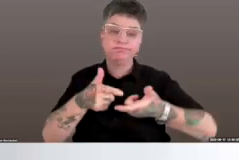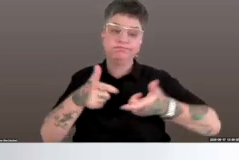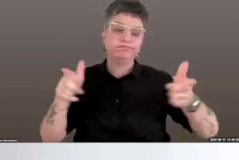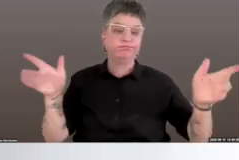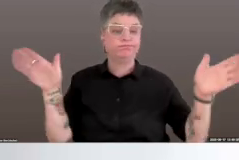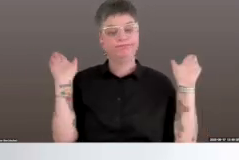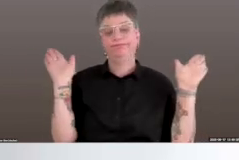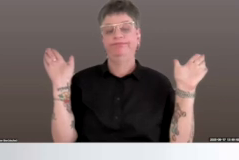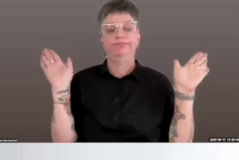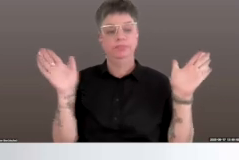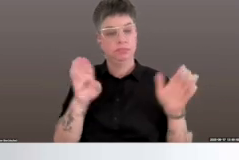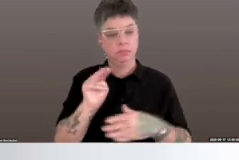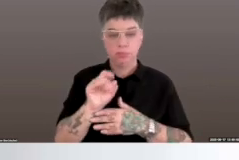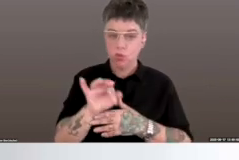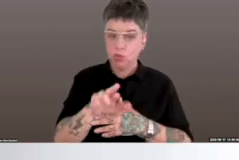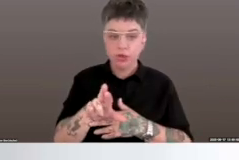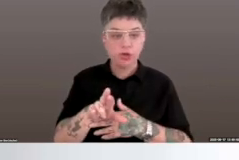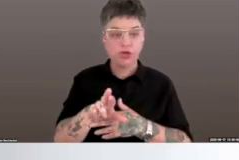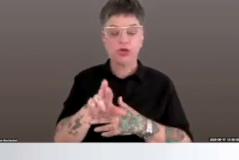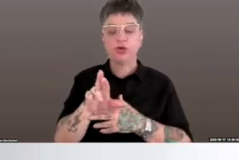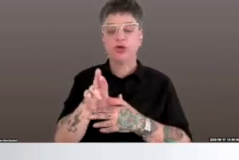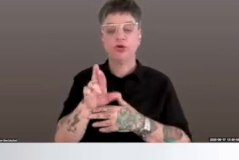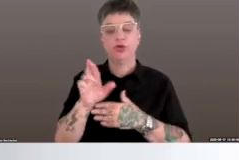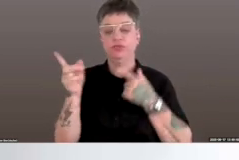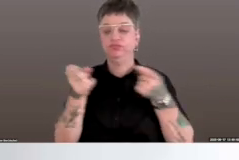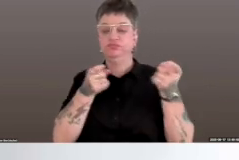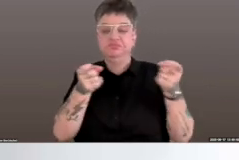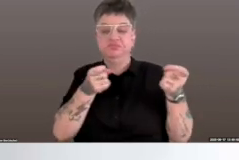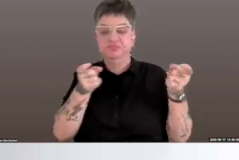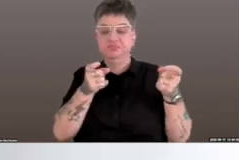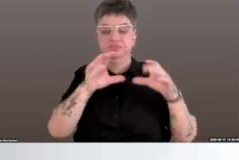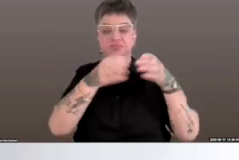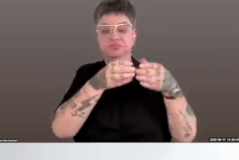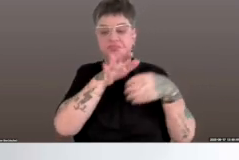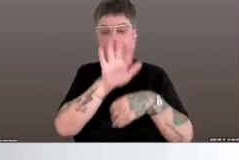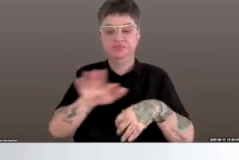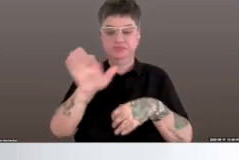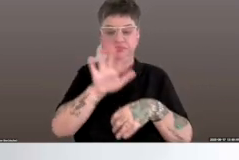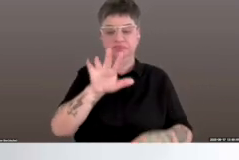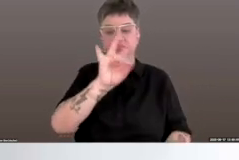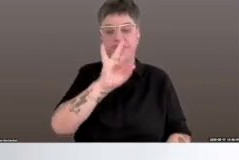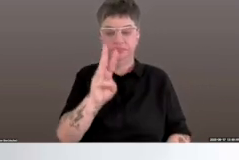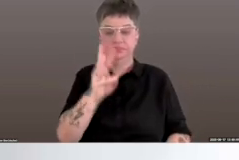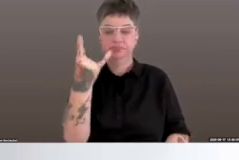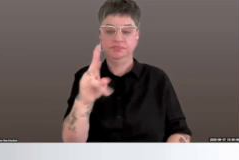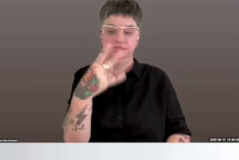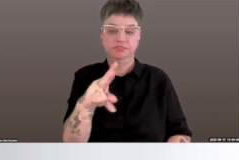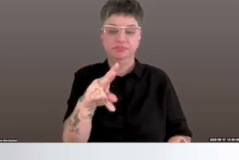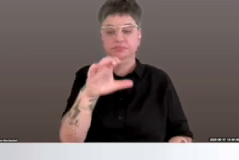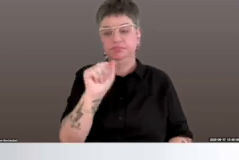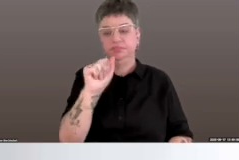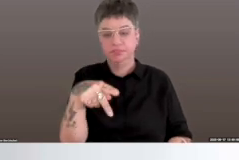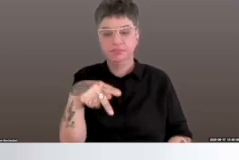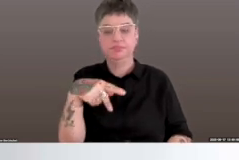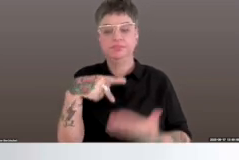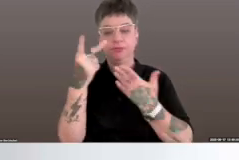we have Moyer, which is administered by the Air District. We also have the AB 617/CAP program, which is administered